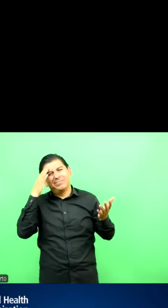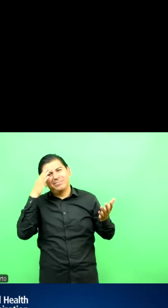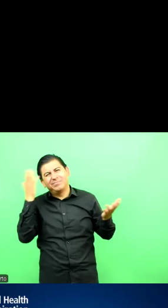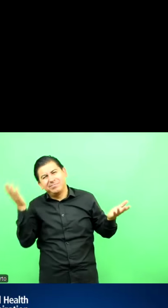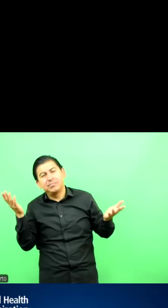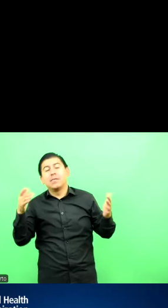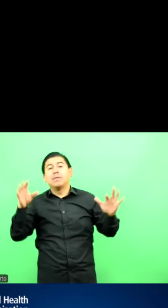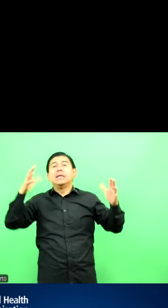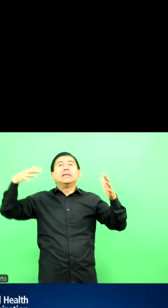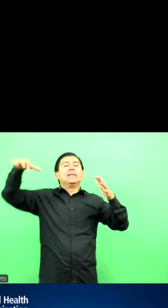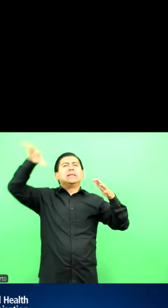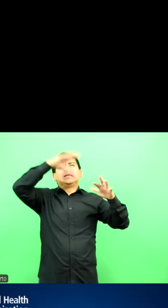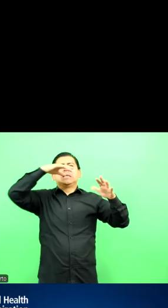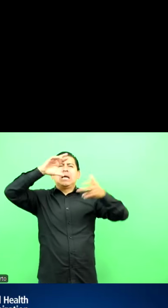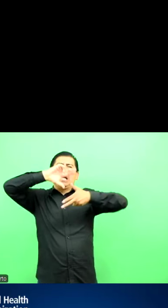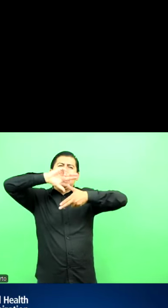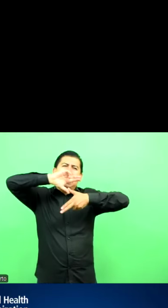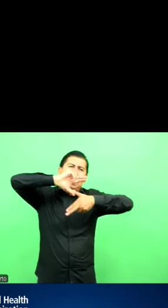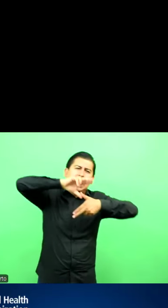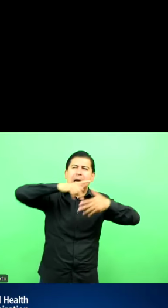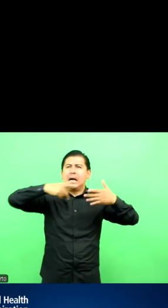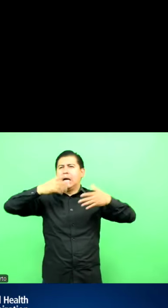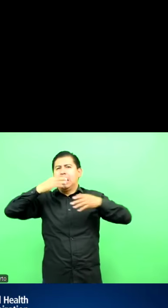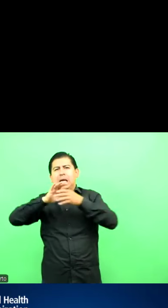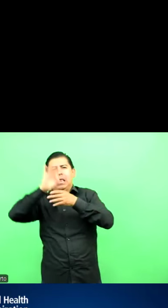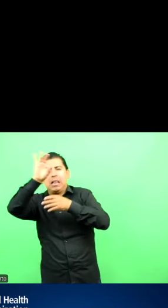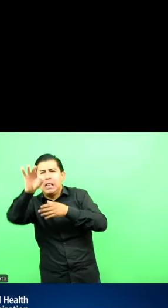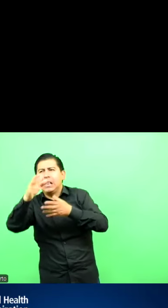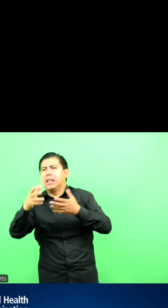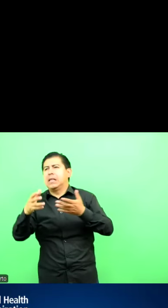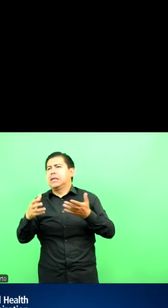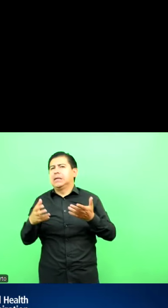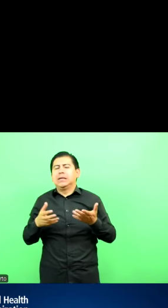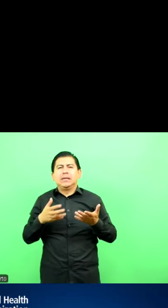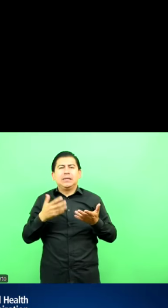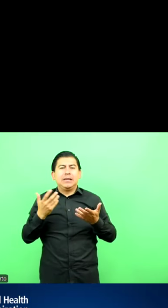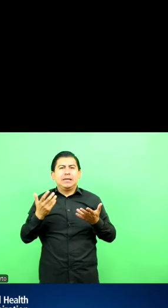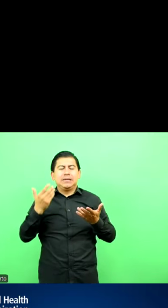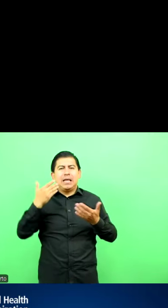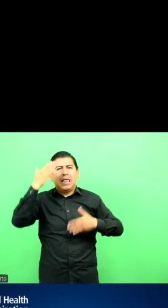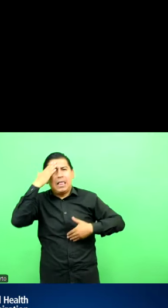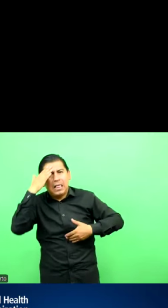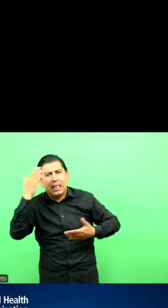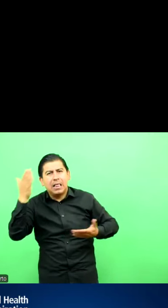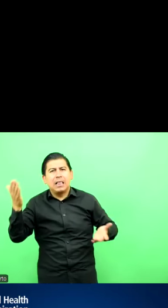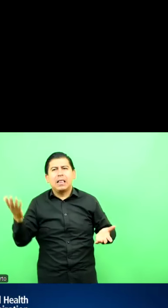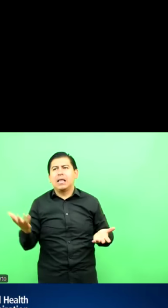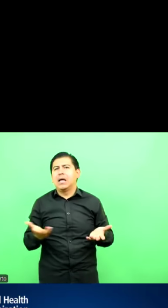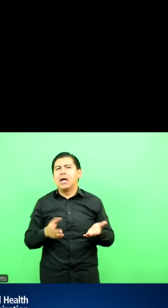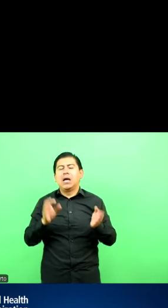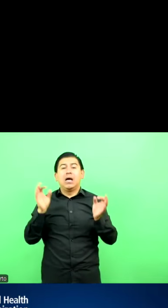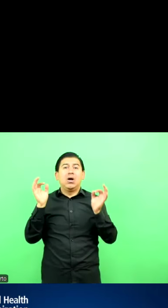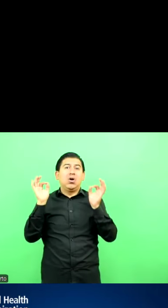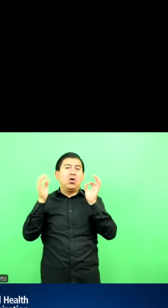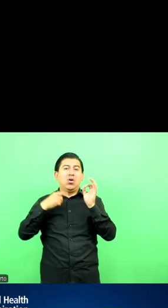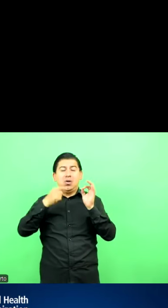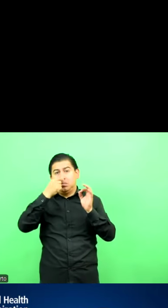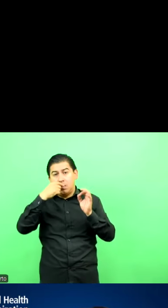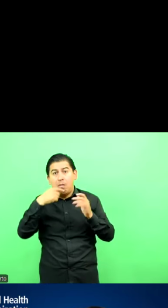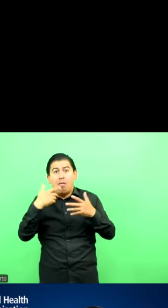chemical, radiological, and nuclear threats, food insecurity. And then all these situations